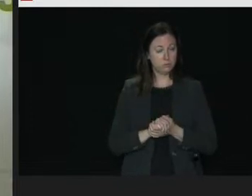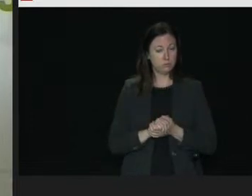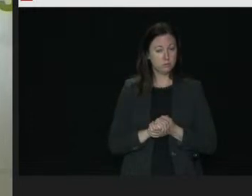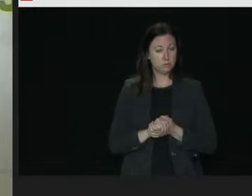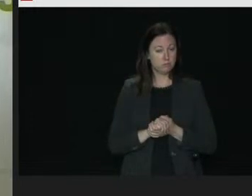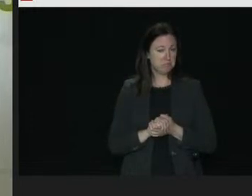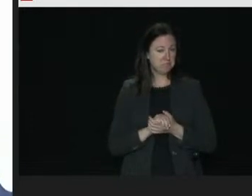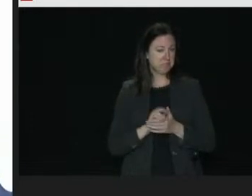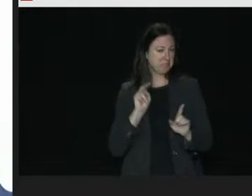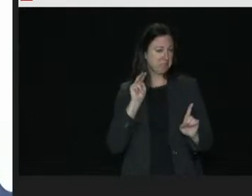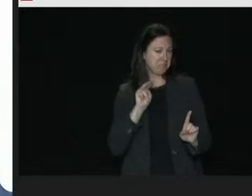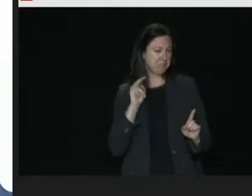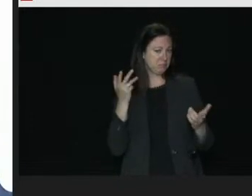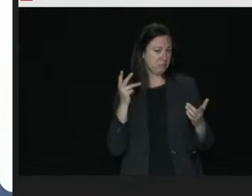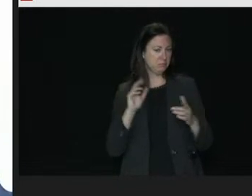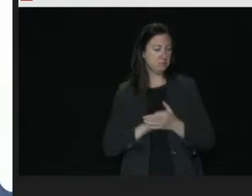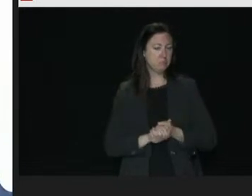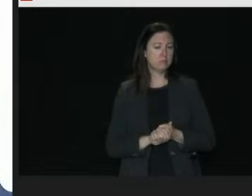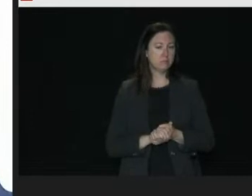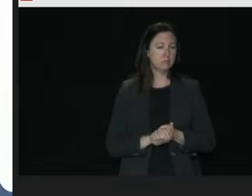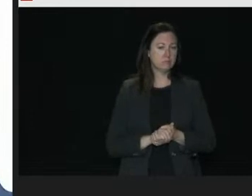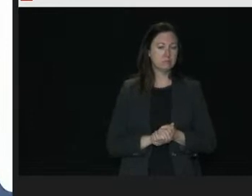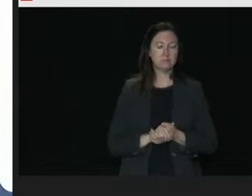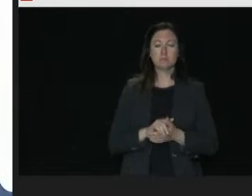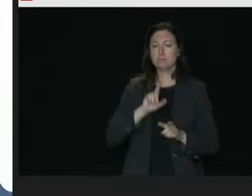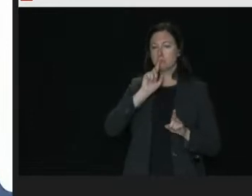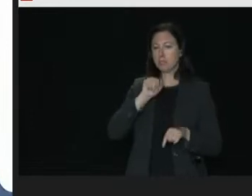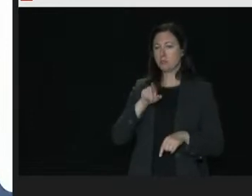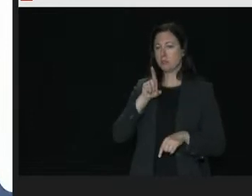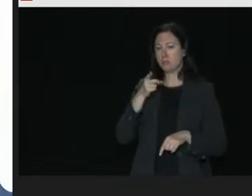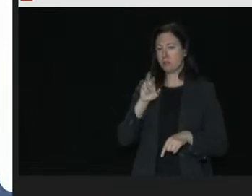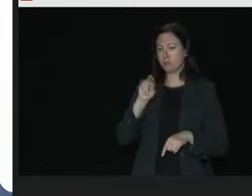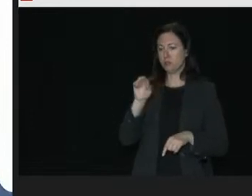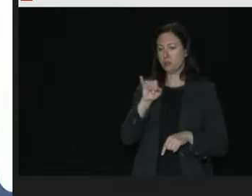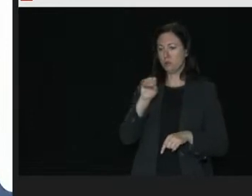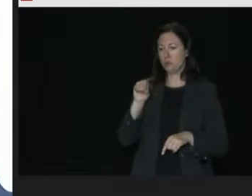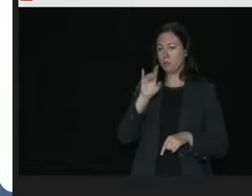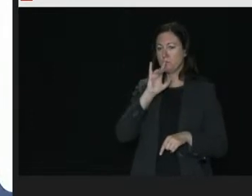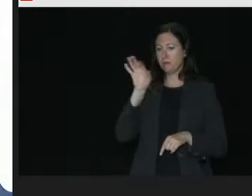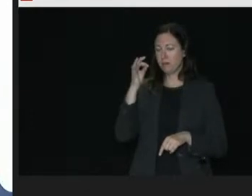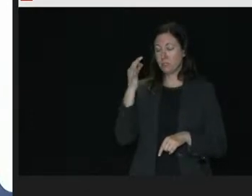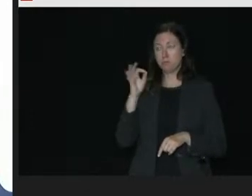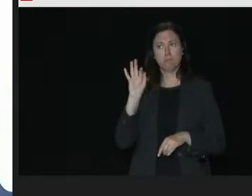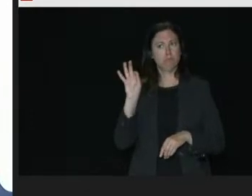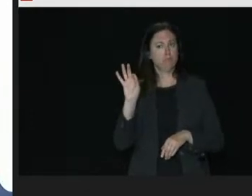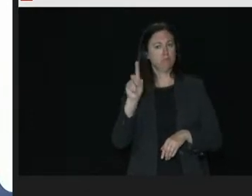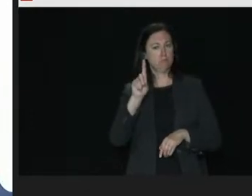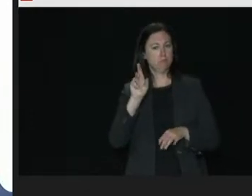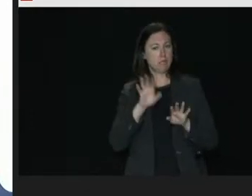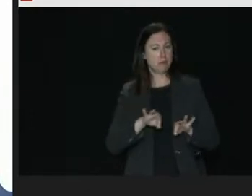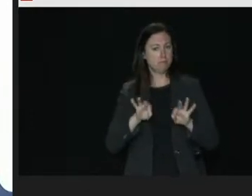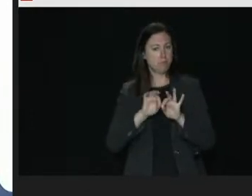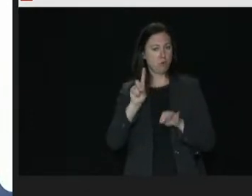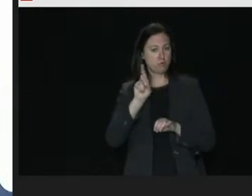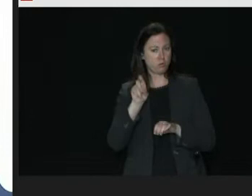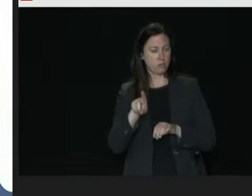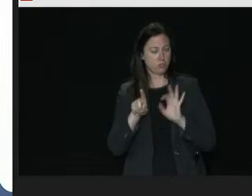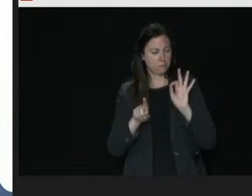What is your decision on this? Thank you for the question. That is an important question.